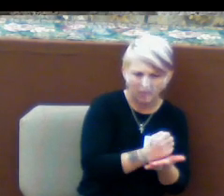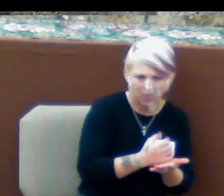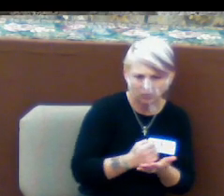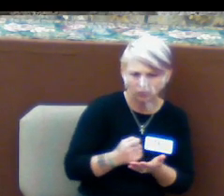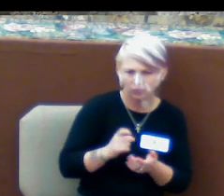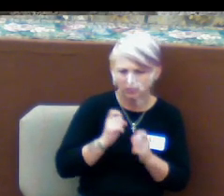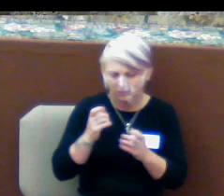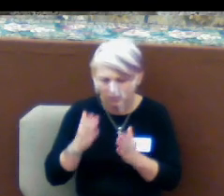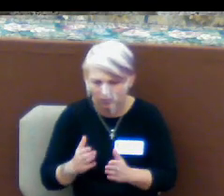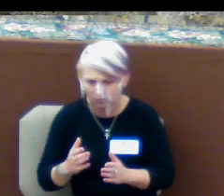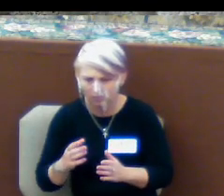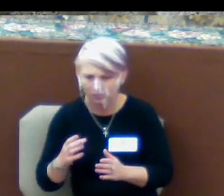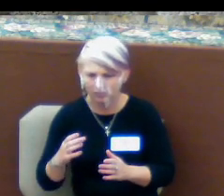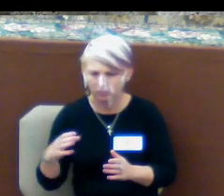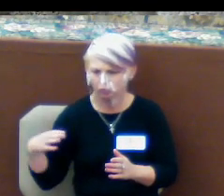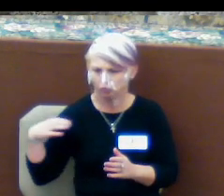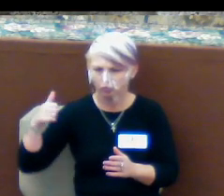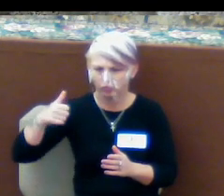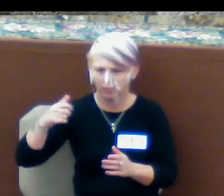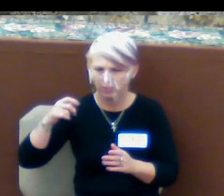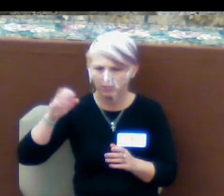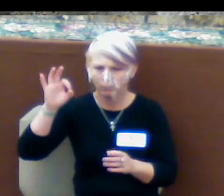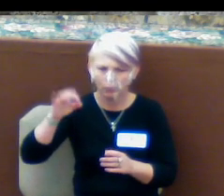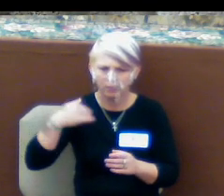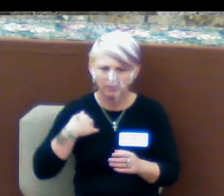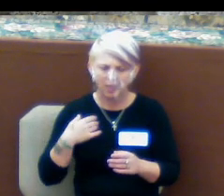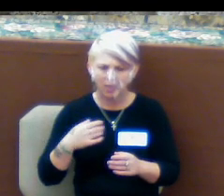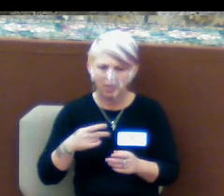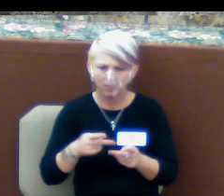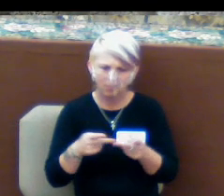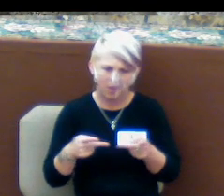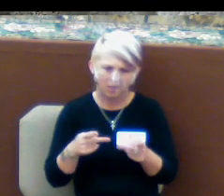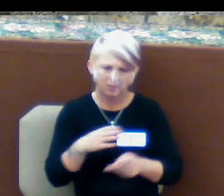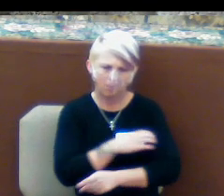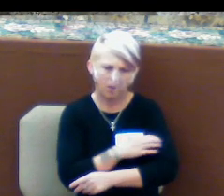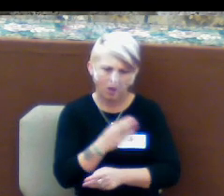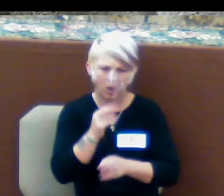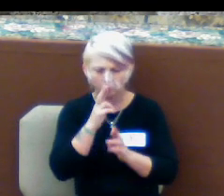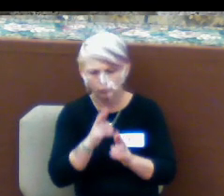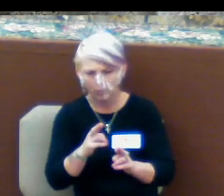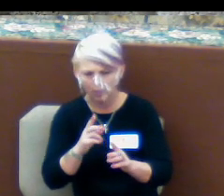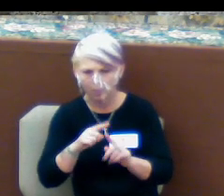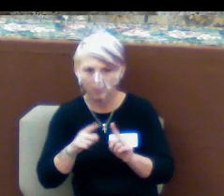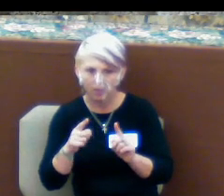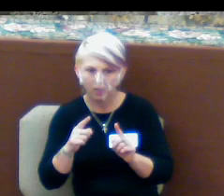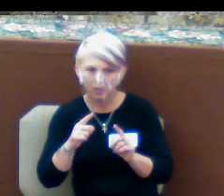elders had a place of power and respect until Jesus came.